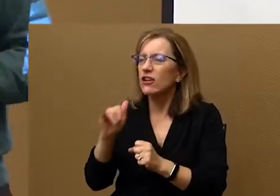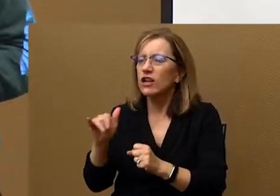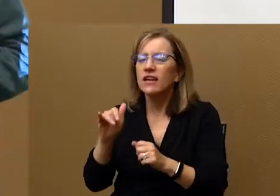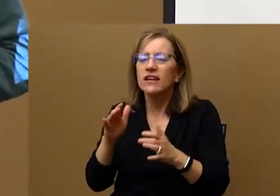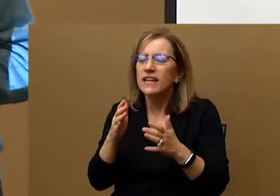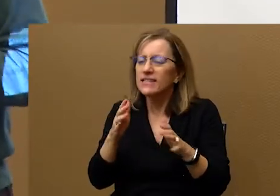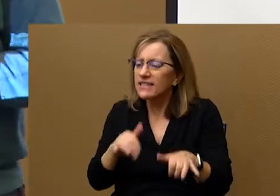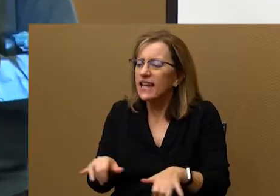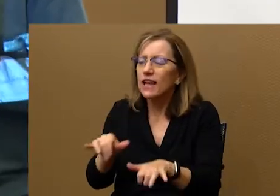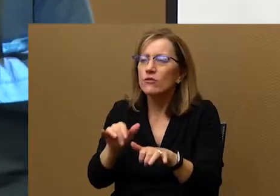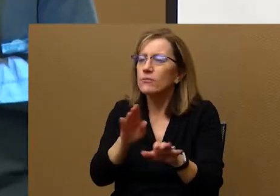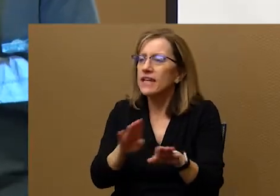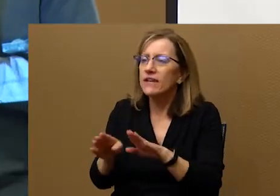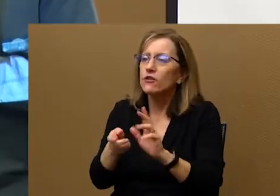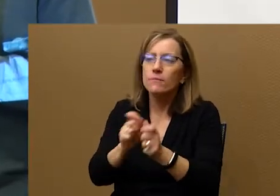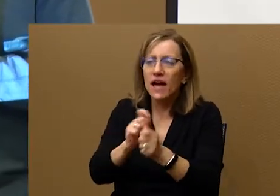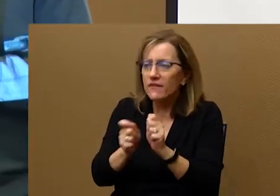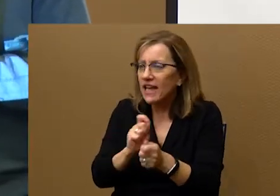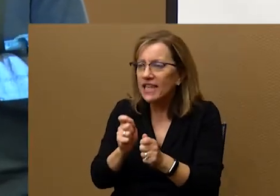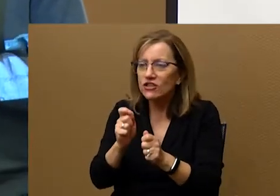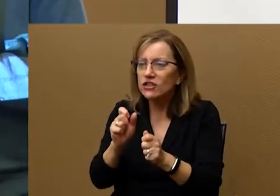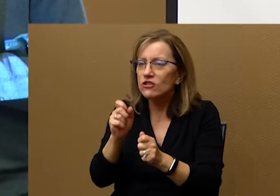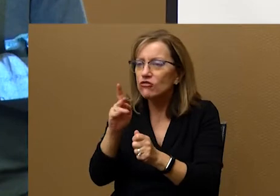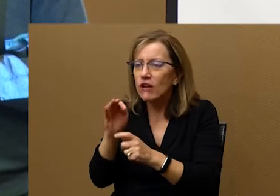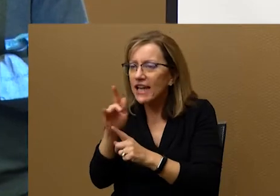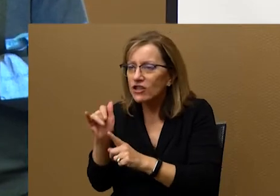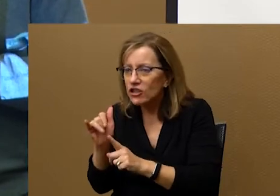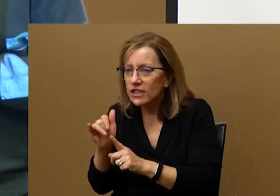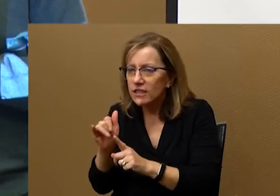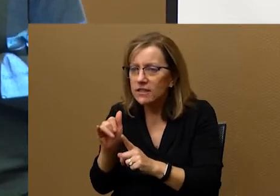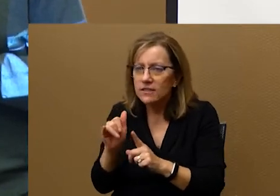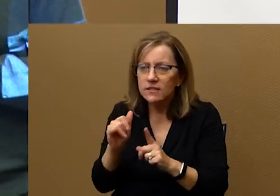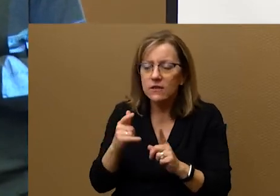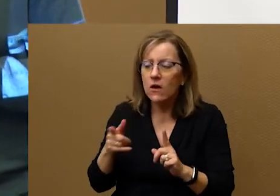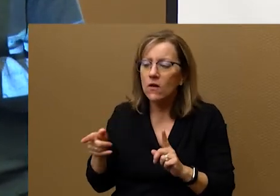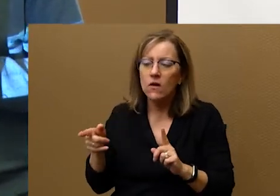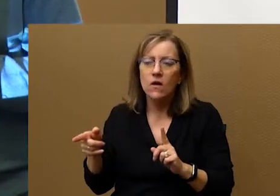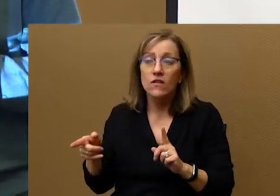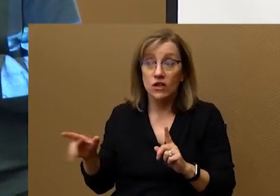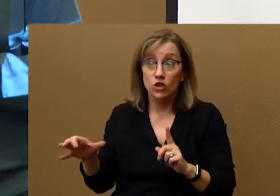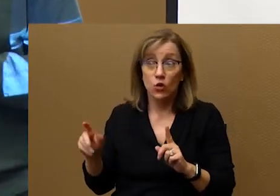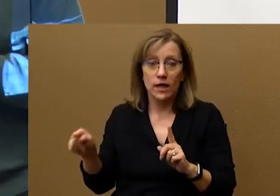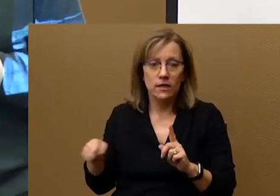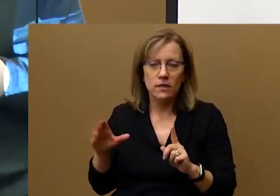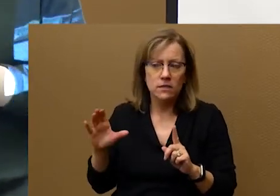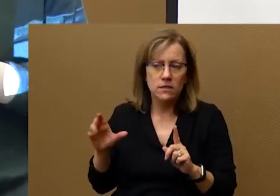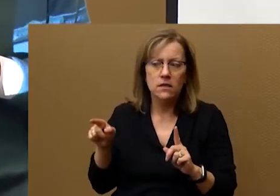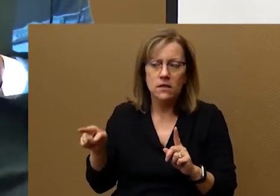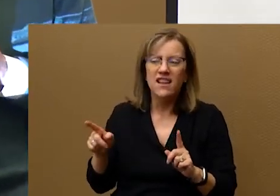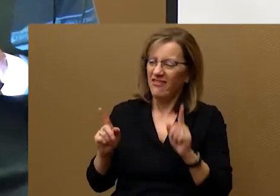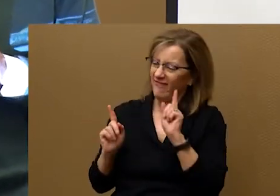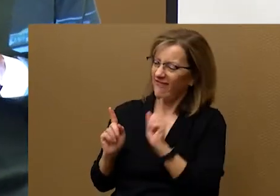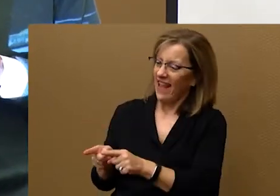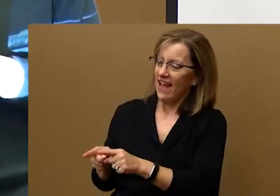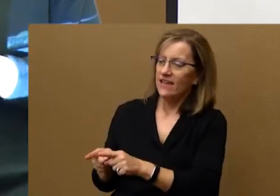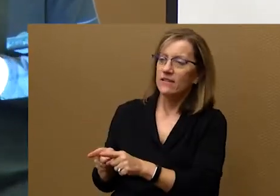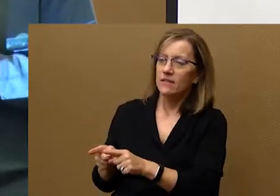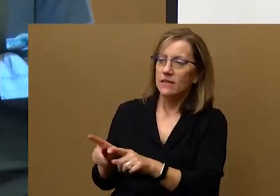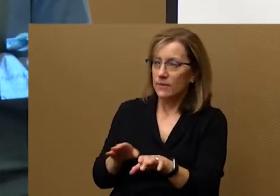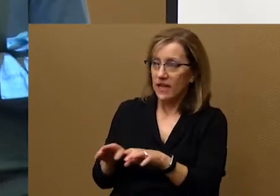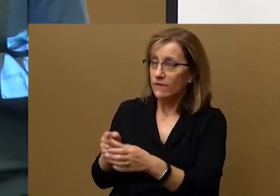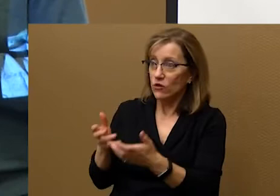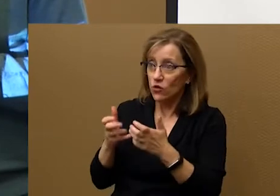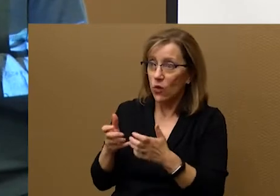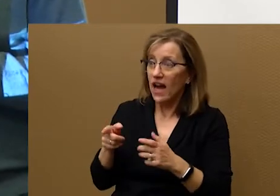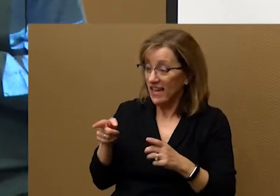modification strategy. You look for when the positive behavior is there. You look for when the behavior you want is there, and